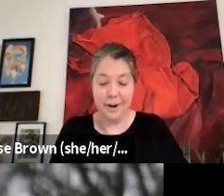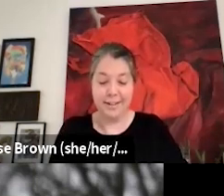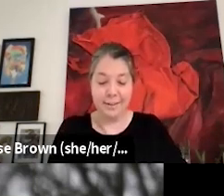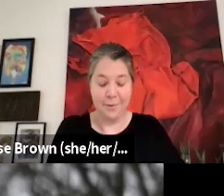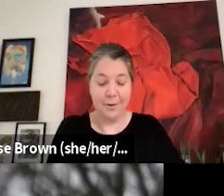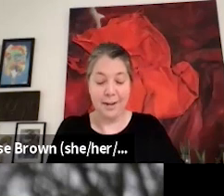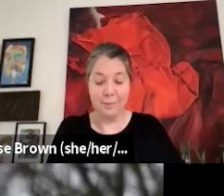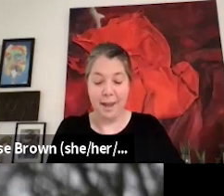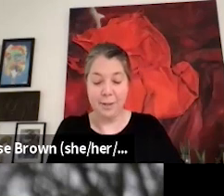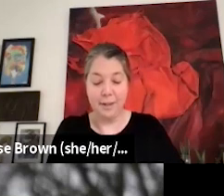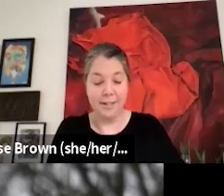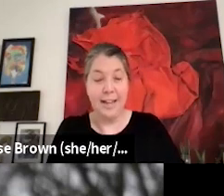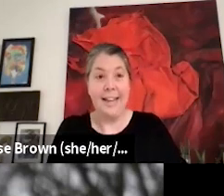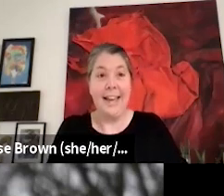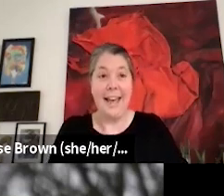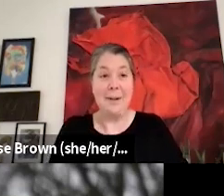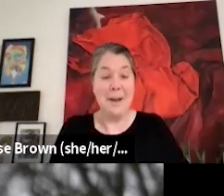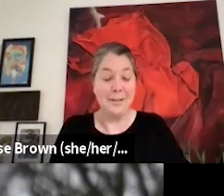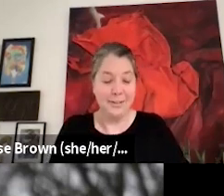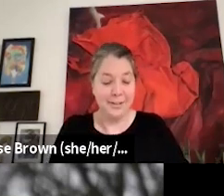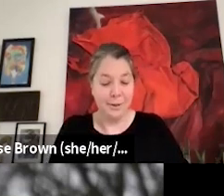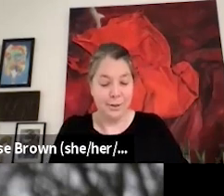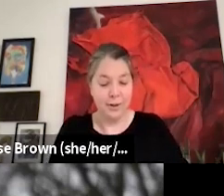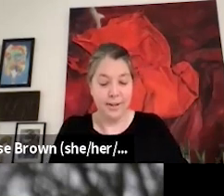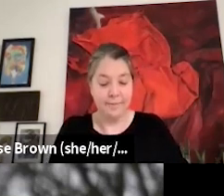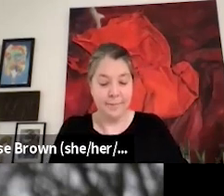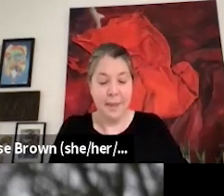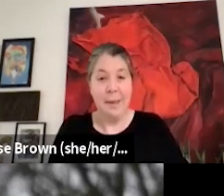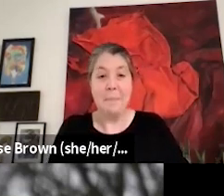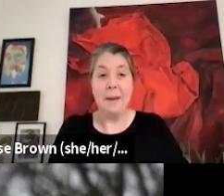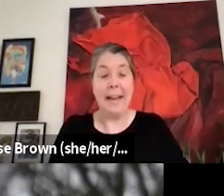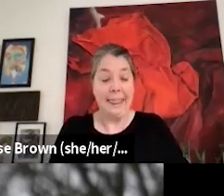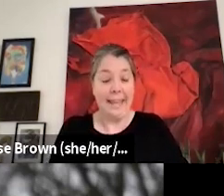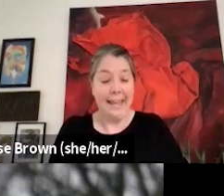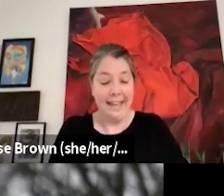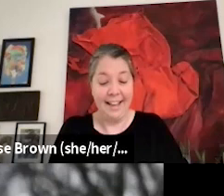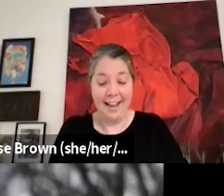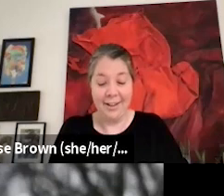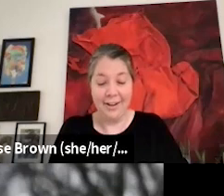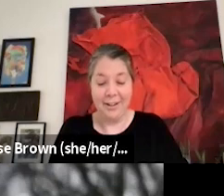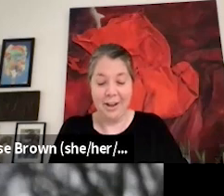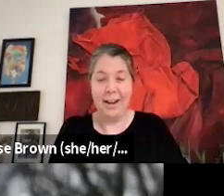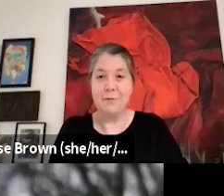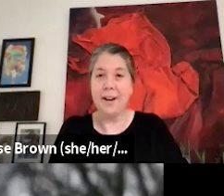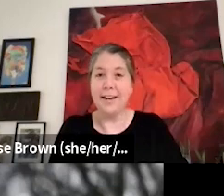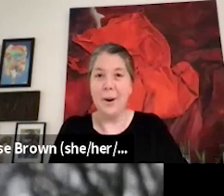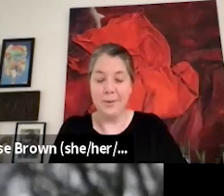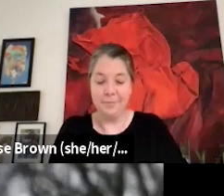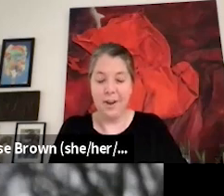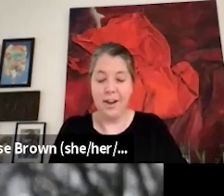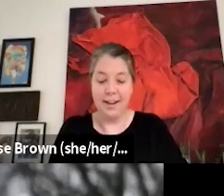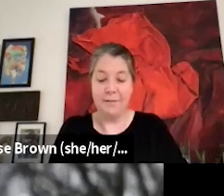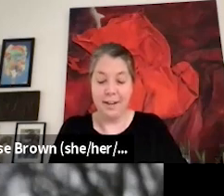degree in recreation management and a master's in social work, but I think I learned a lot of what I